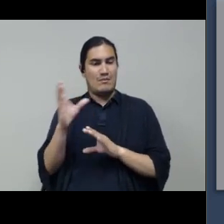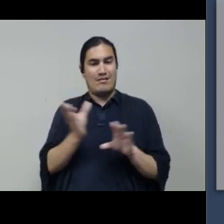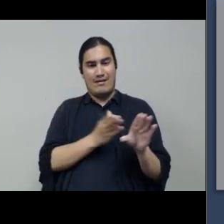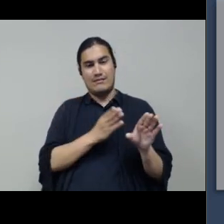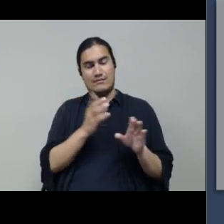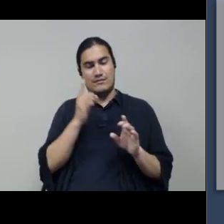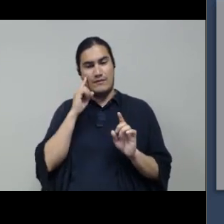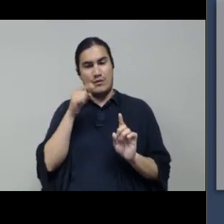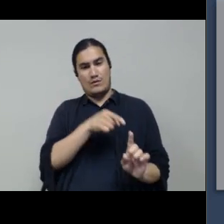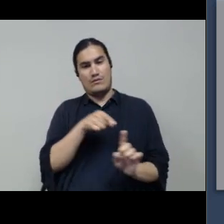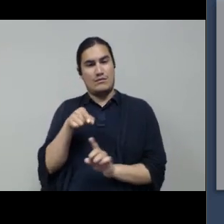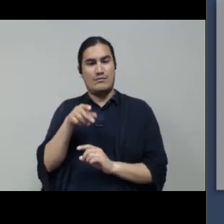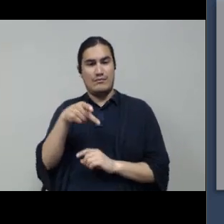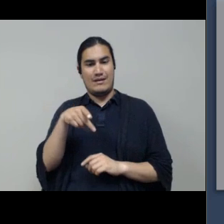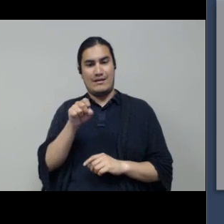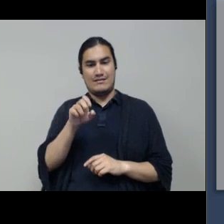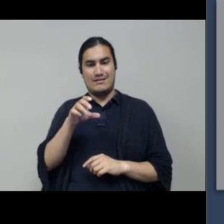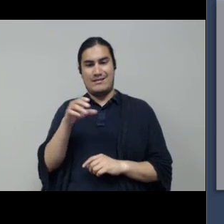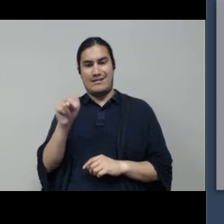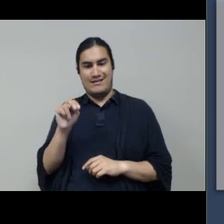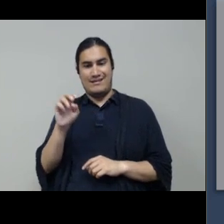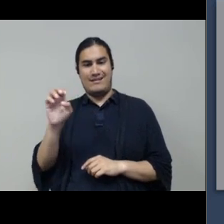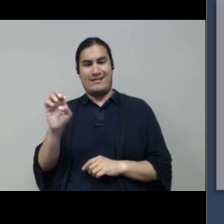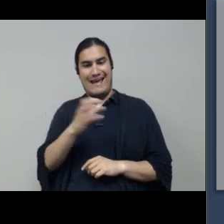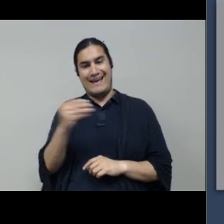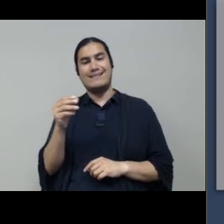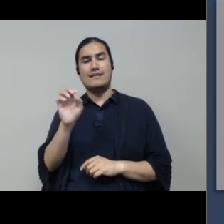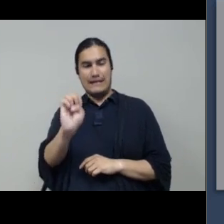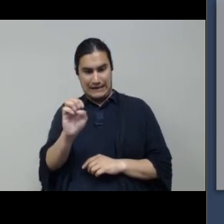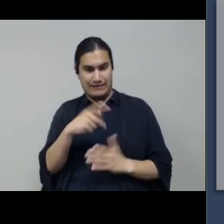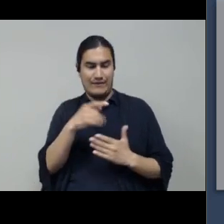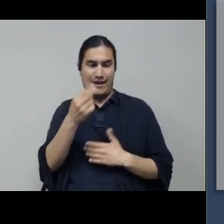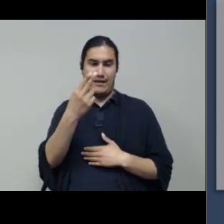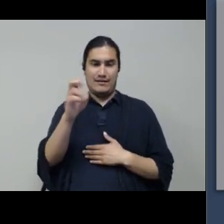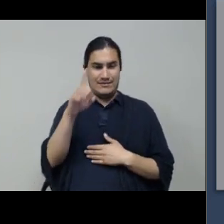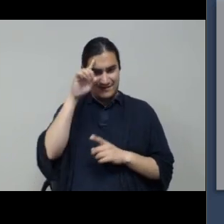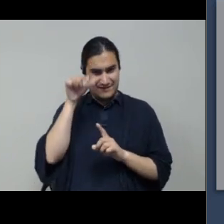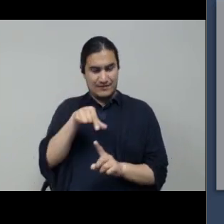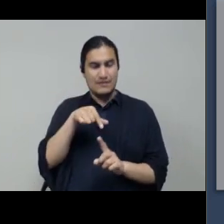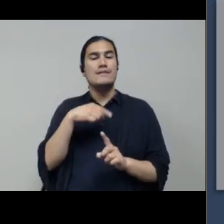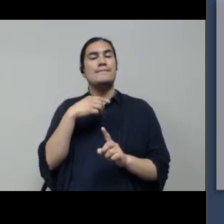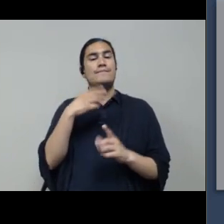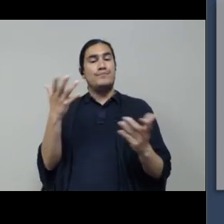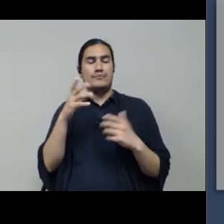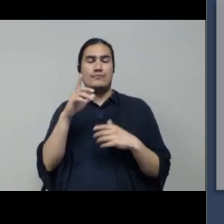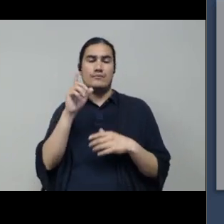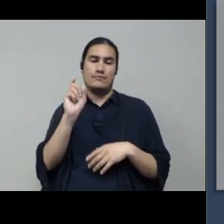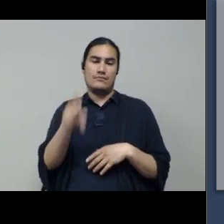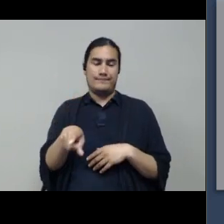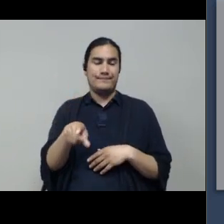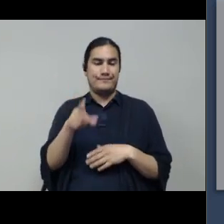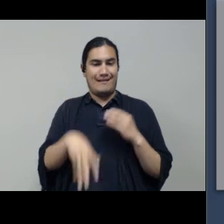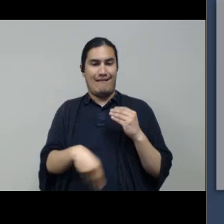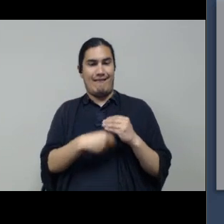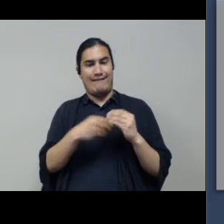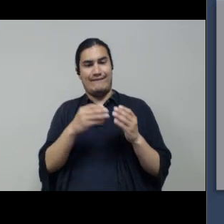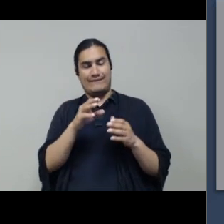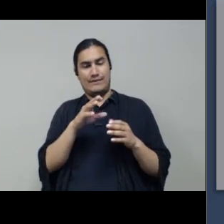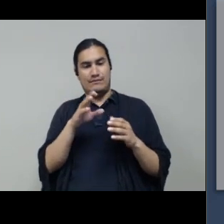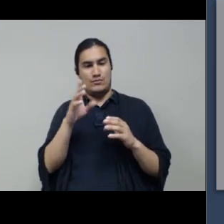phase, or PS&E phase. The project realized cost increases for the PS&E phase due to the need to add features to the facility